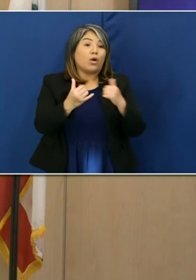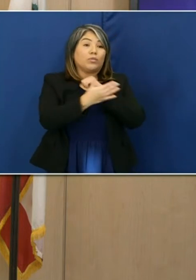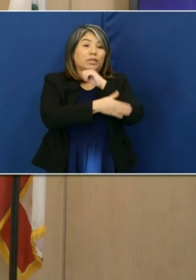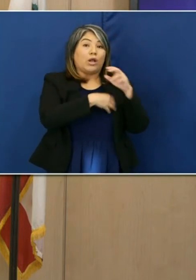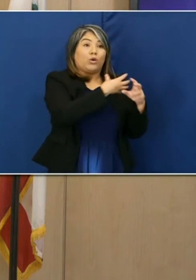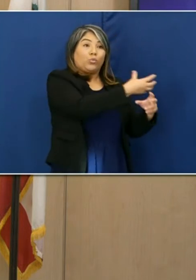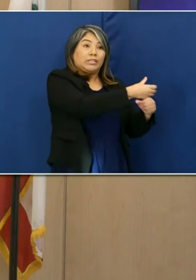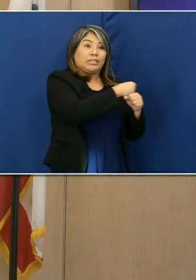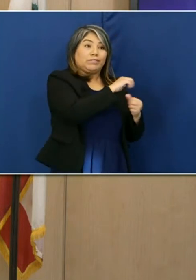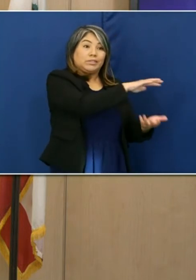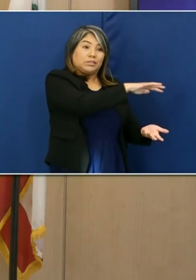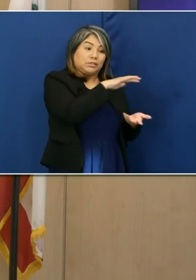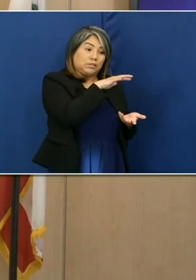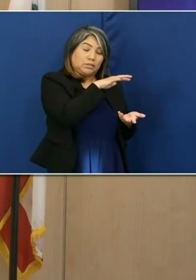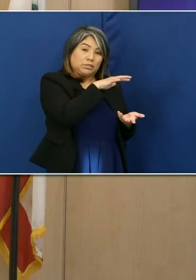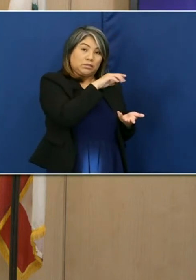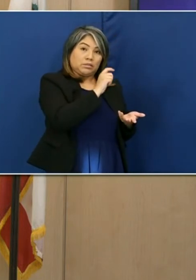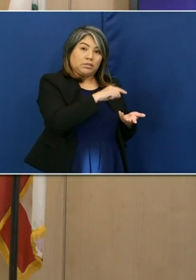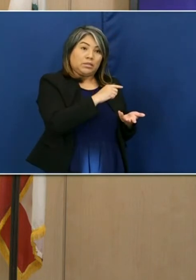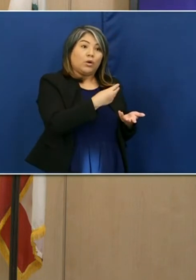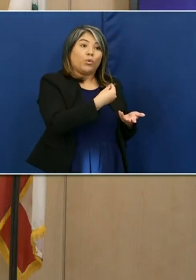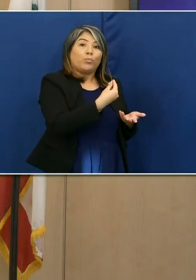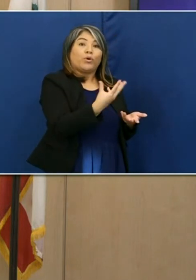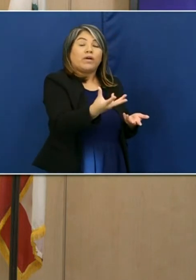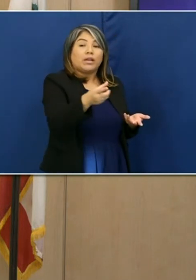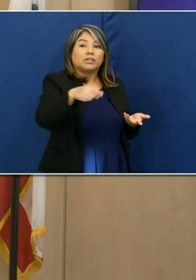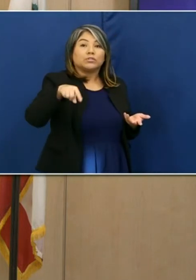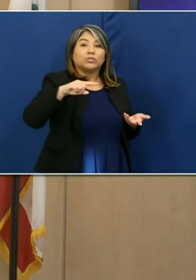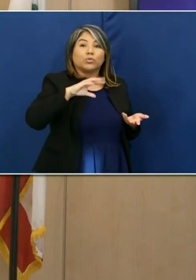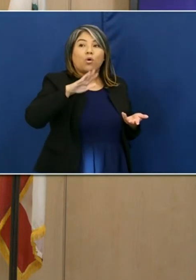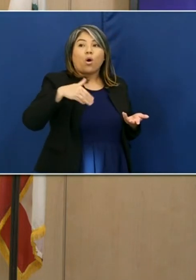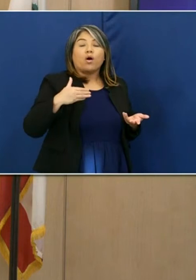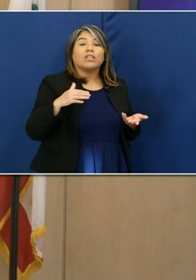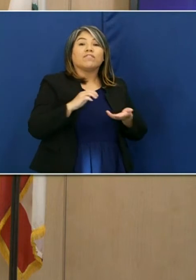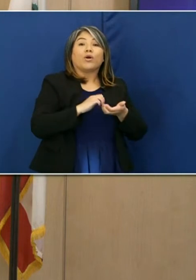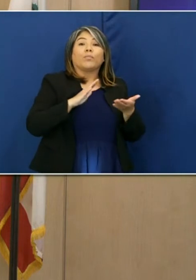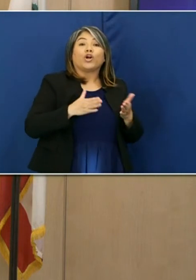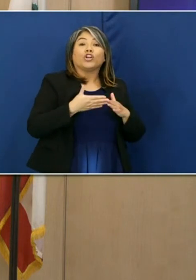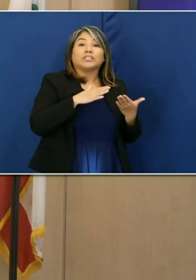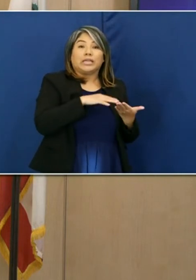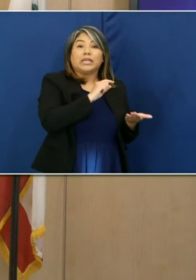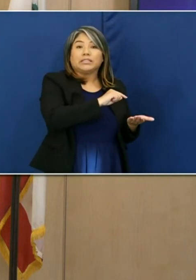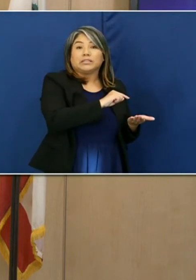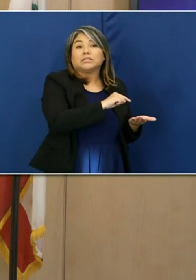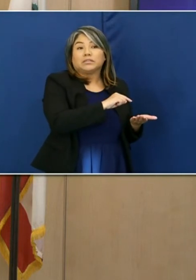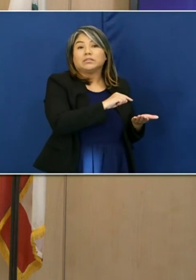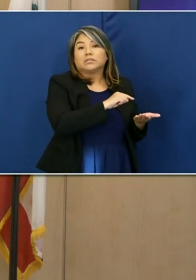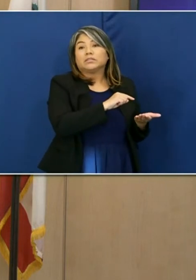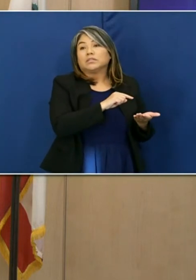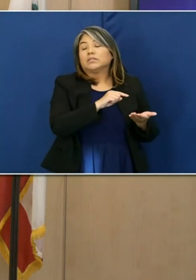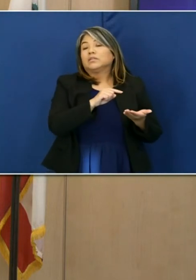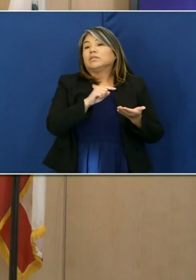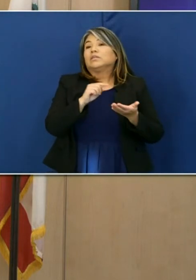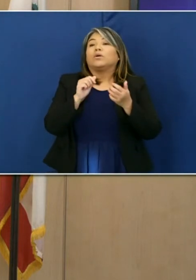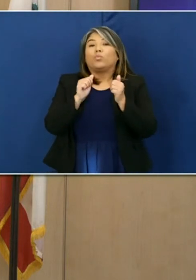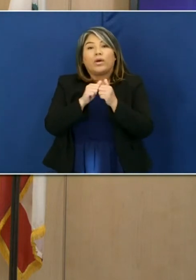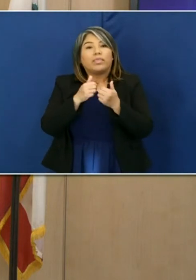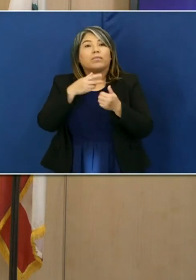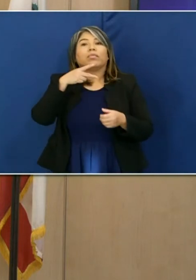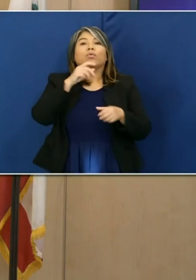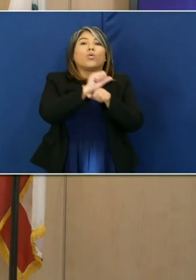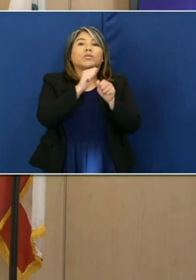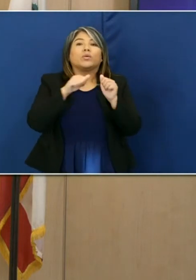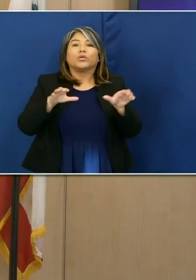the vaccine, and we are providing that vaccine to all of our partner cities through the efforts we're doing with the